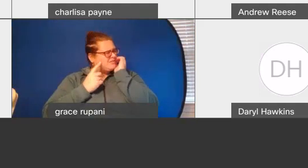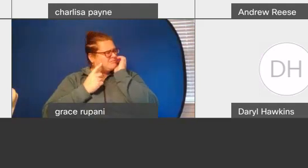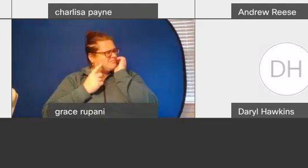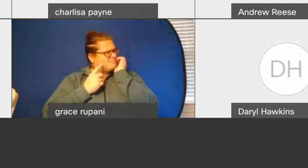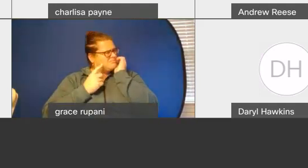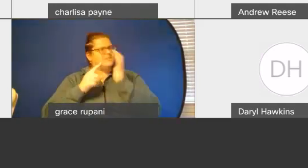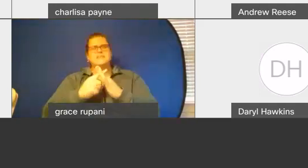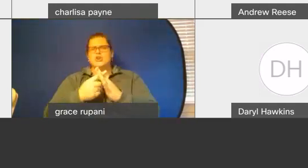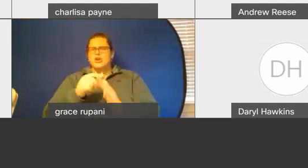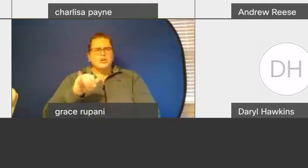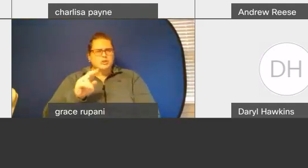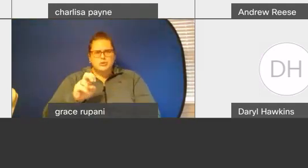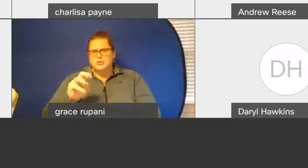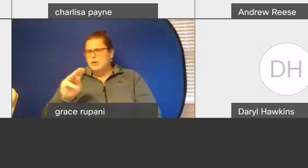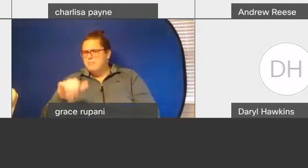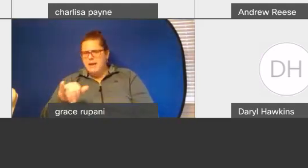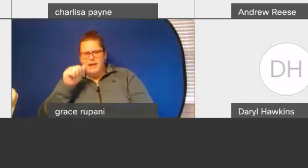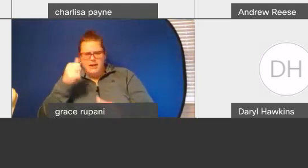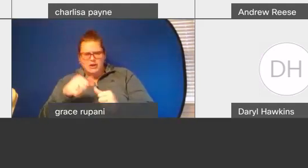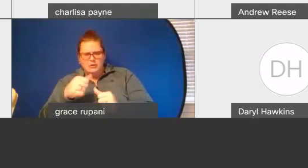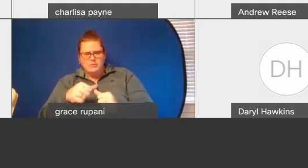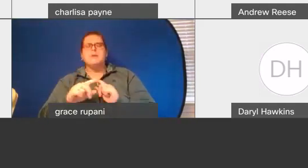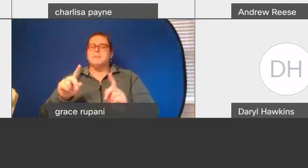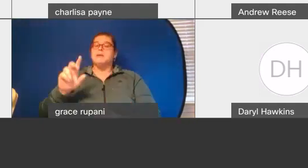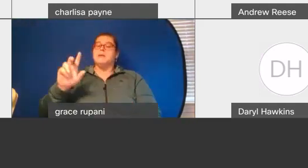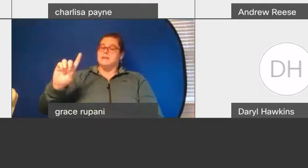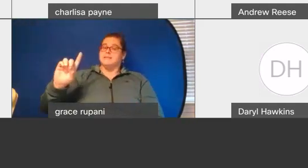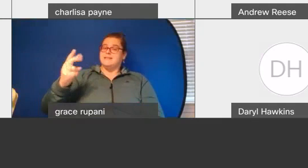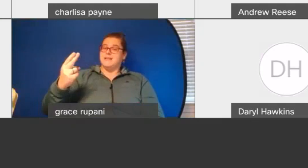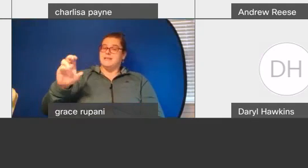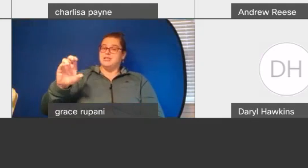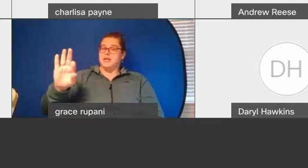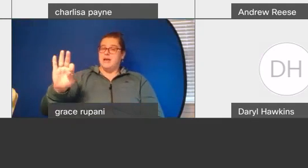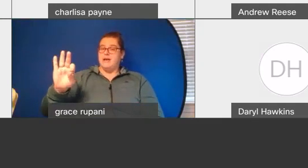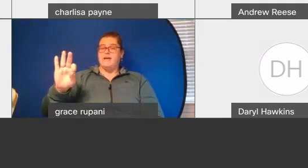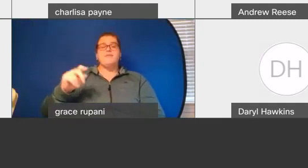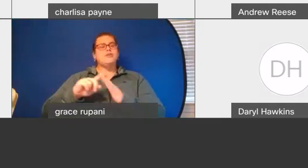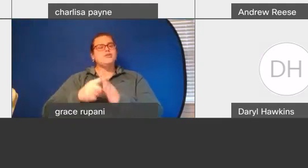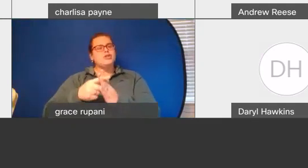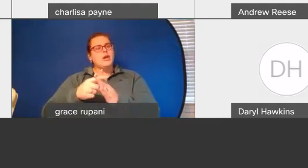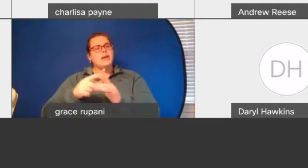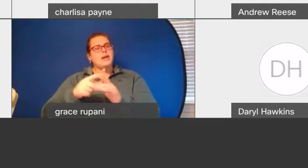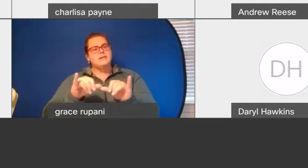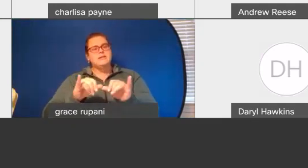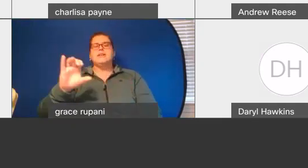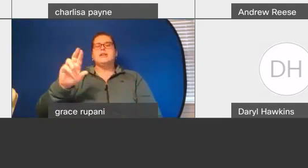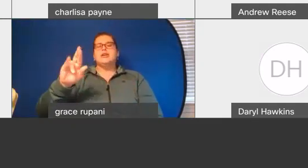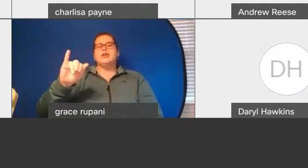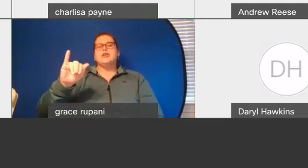May or June, began getting the CRISP, which is Medicaid reporting